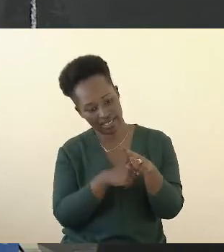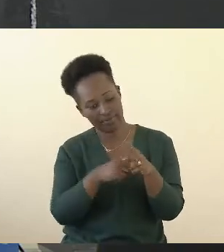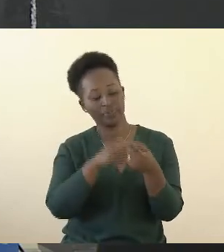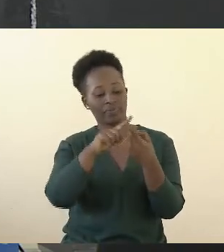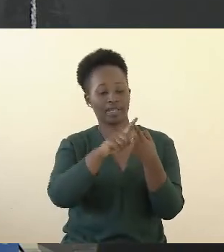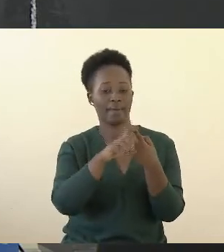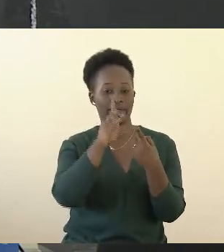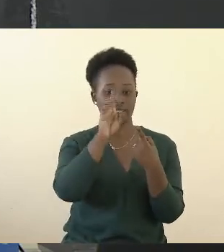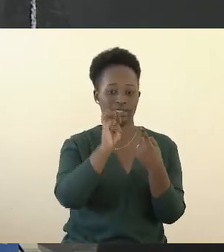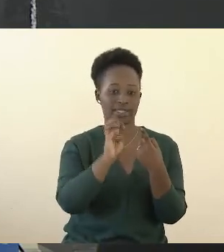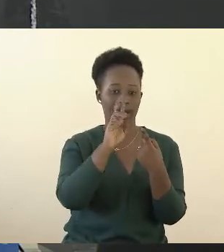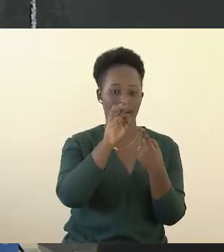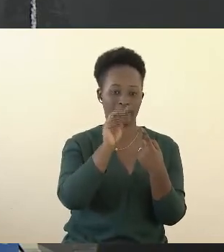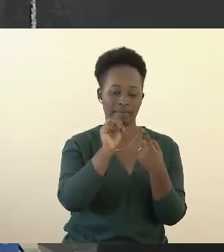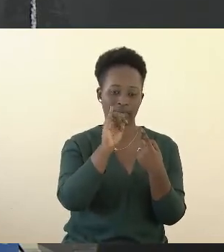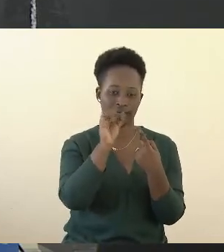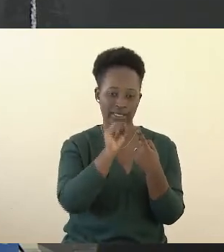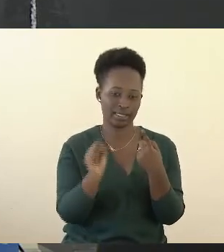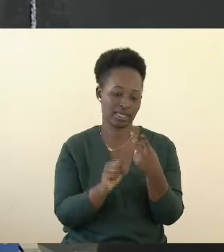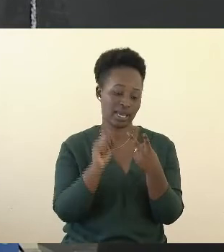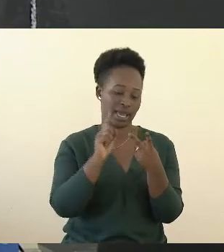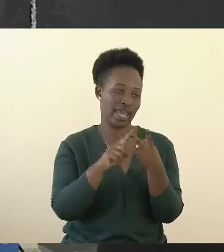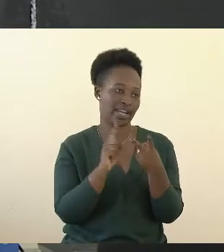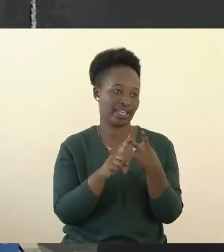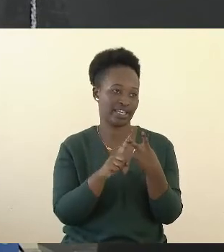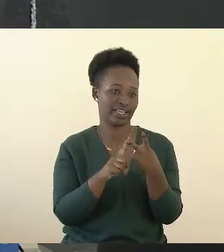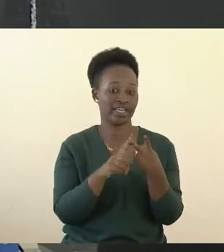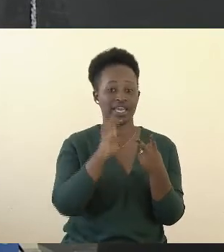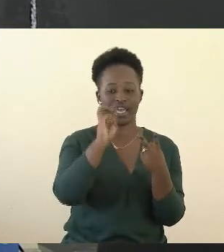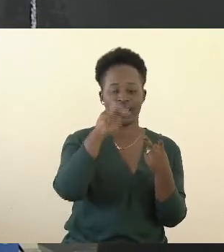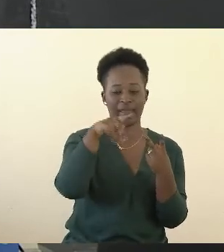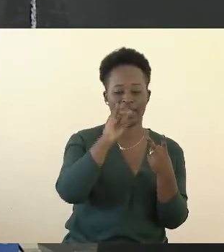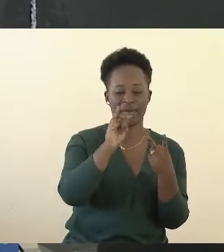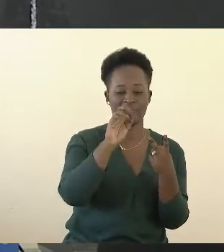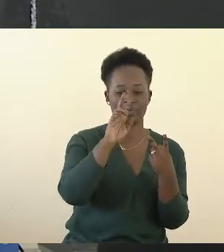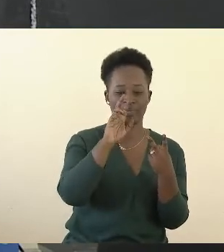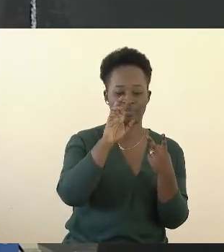epidermis, and the second one, the lower one, it is called the dermis.